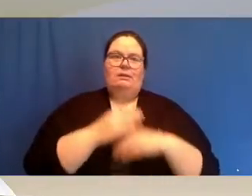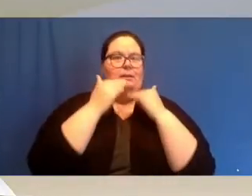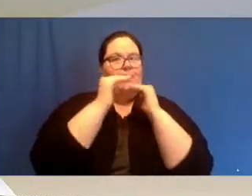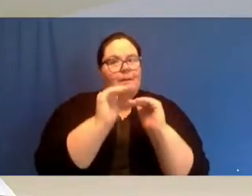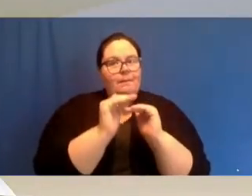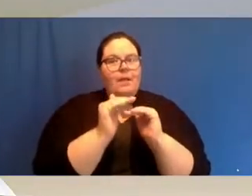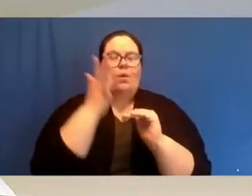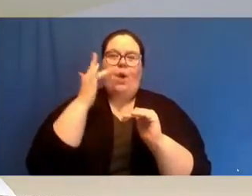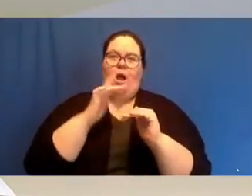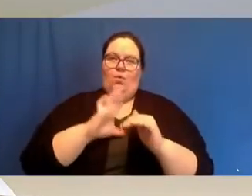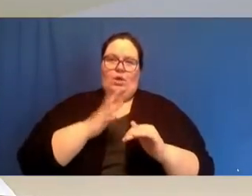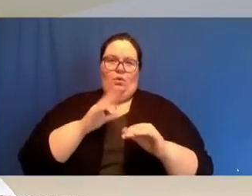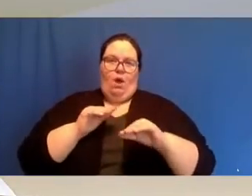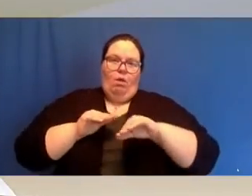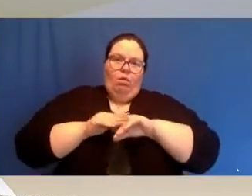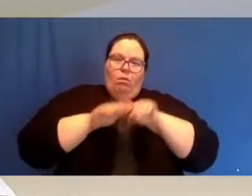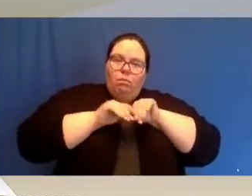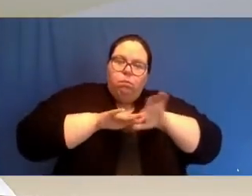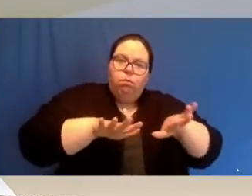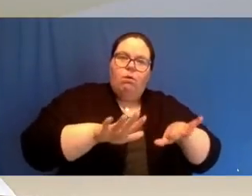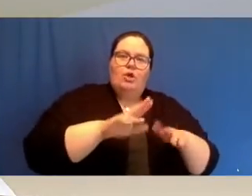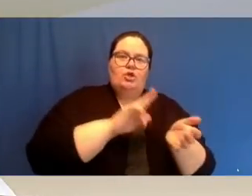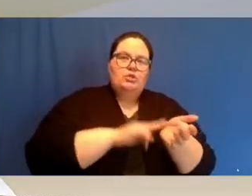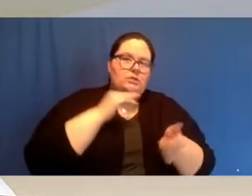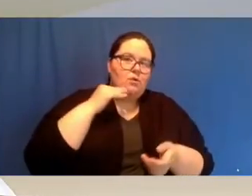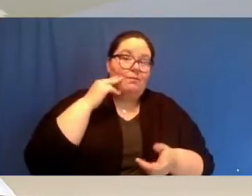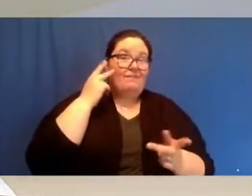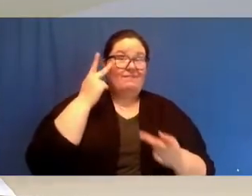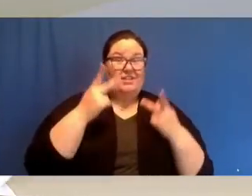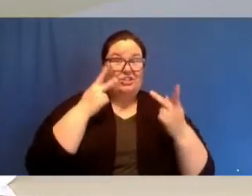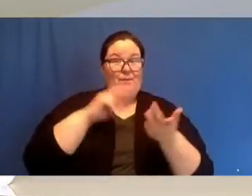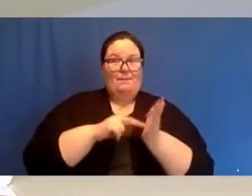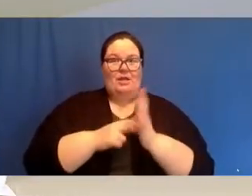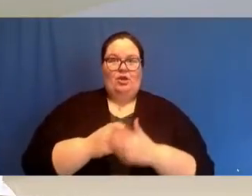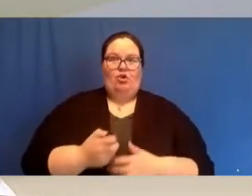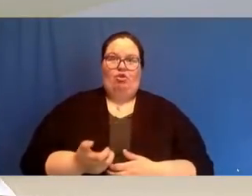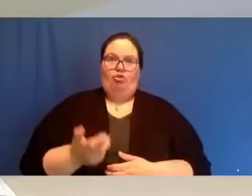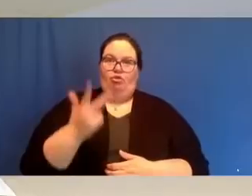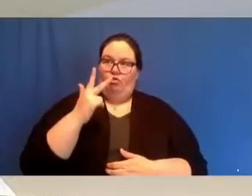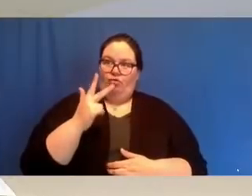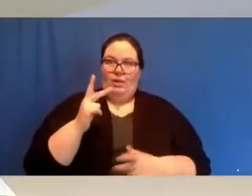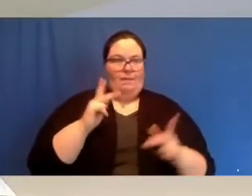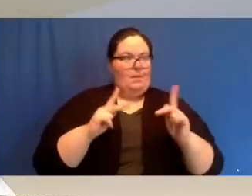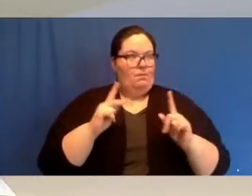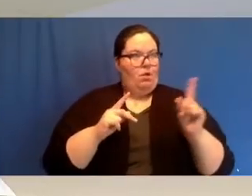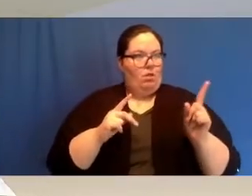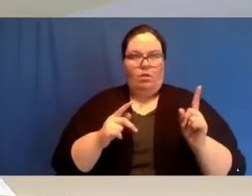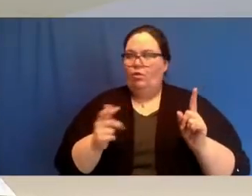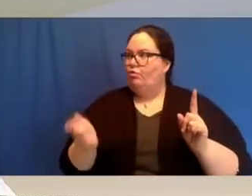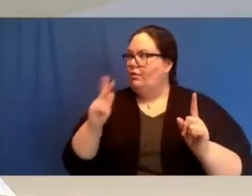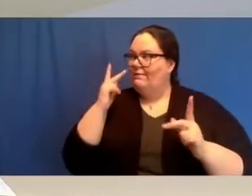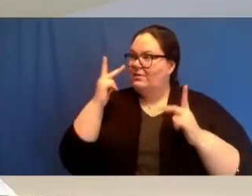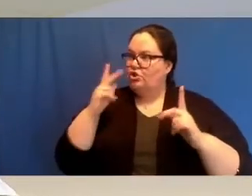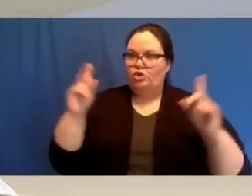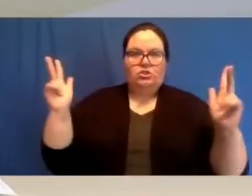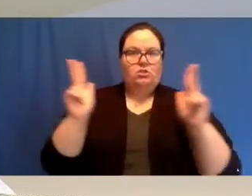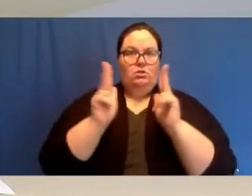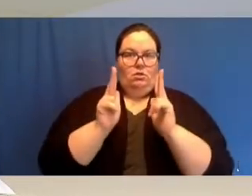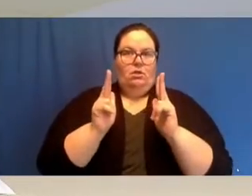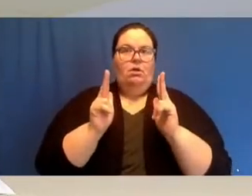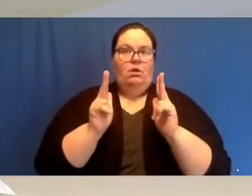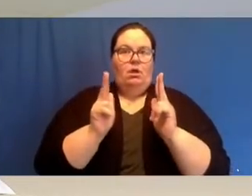outcomes from COVID-19. Visitors will be limited to 3 partners in care plus 3 designated visitors with physical